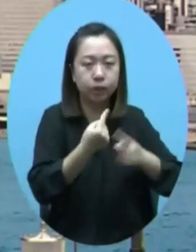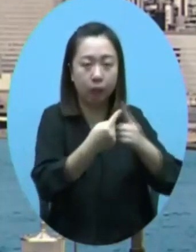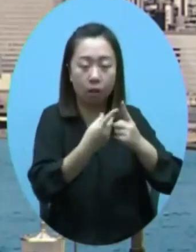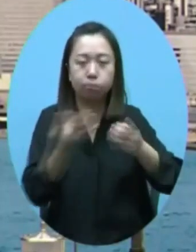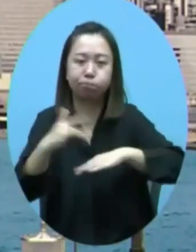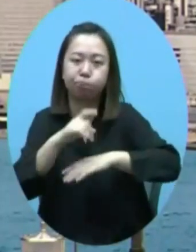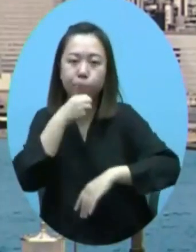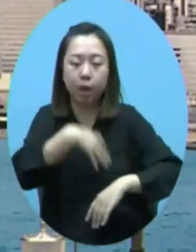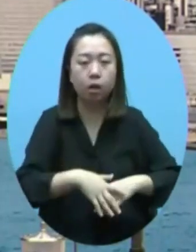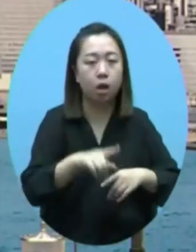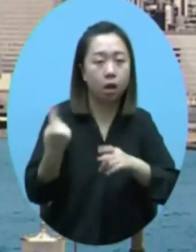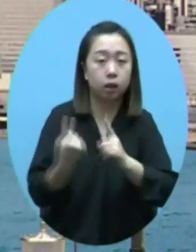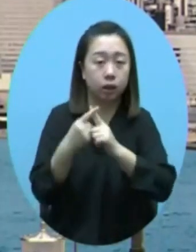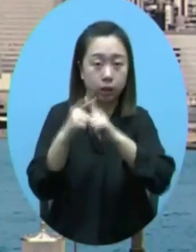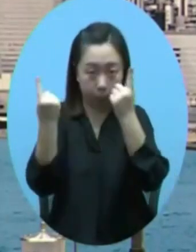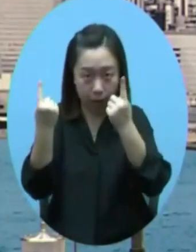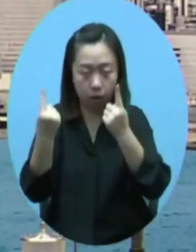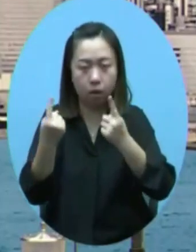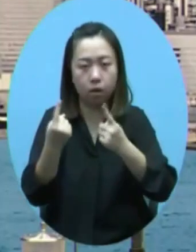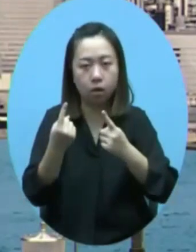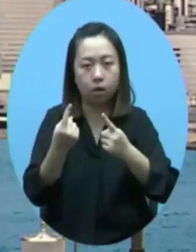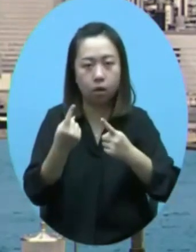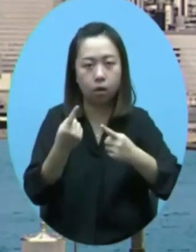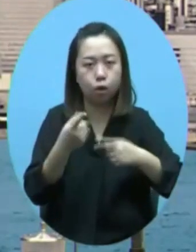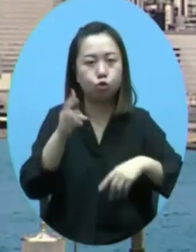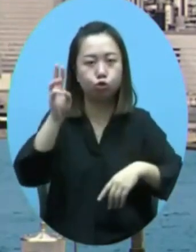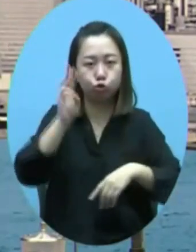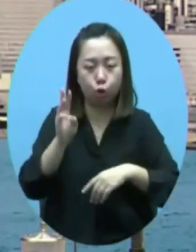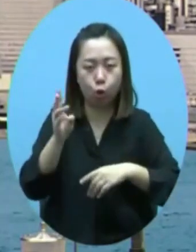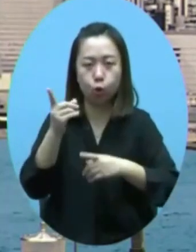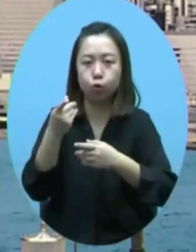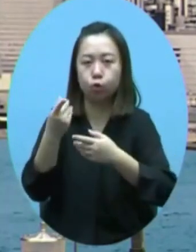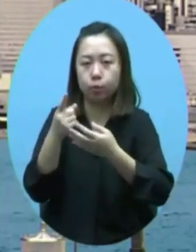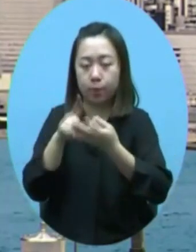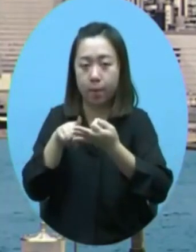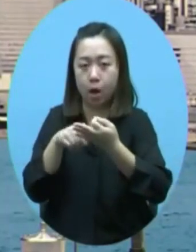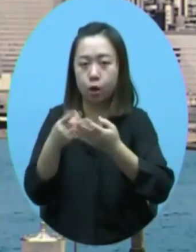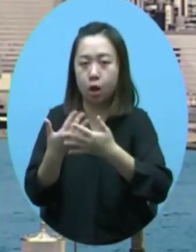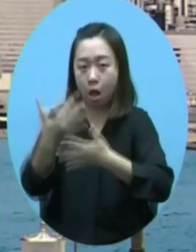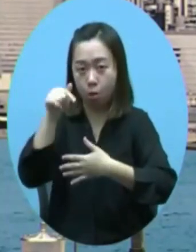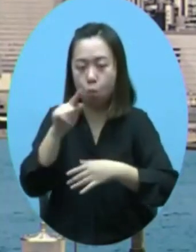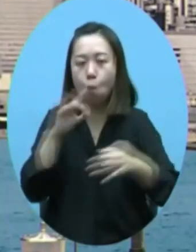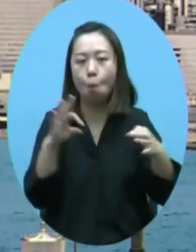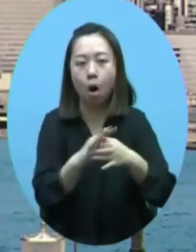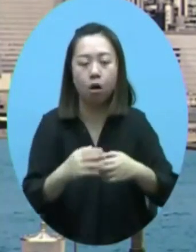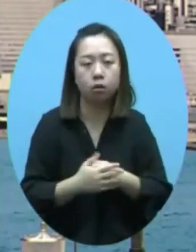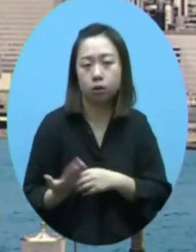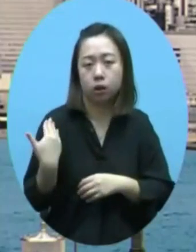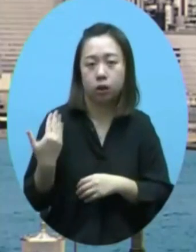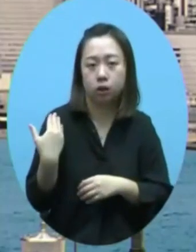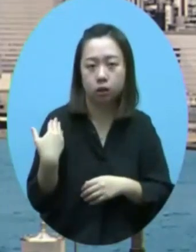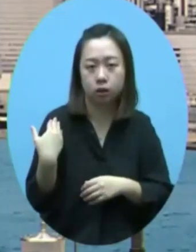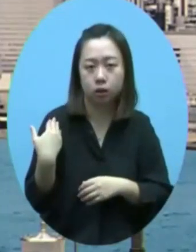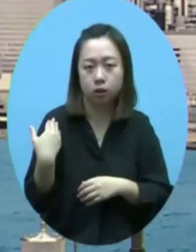relevance to the past cases. We have 11 cases had to do with Mingchun House of Soichun O Estate.